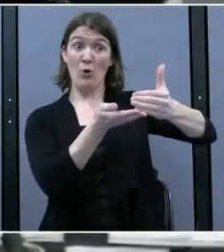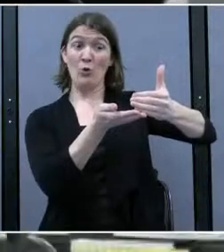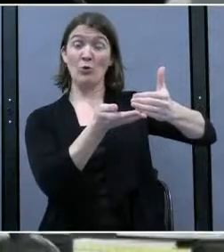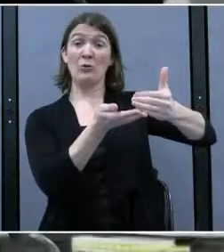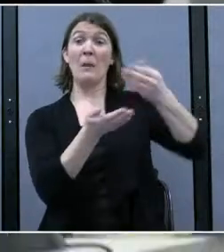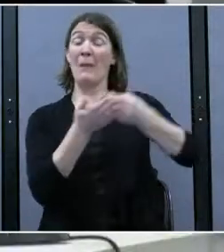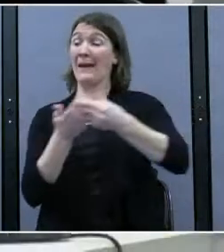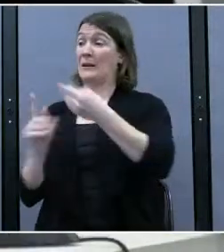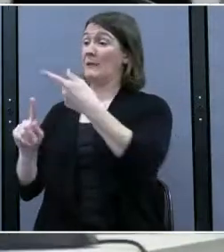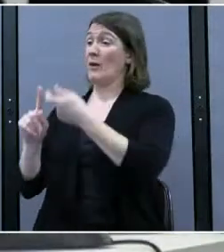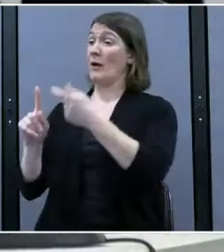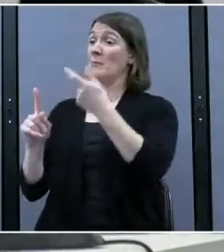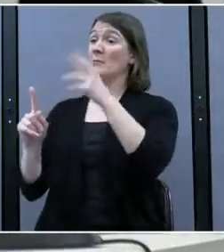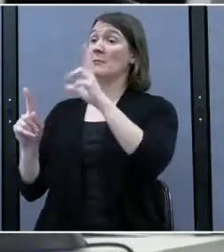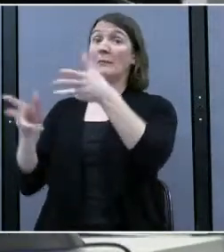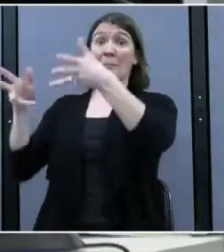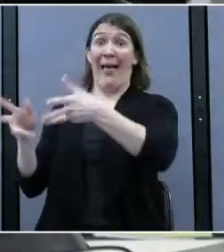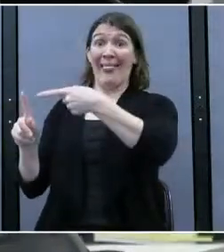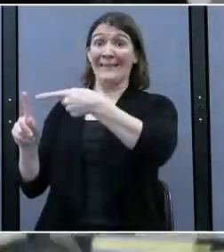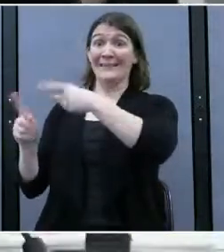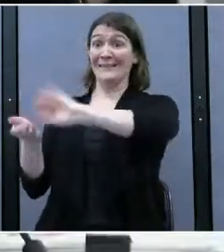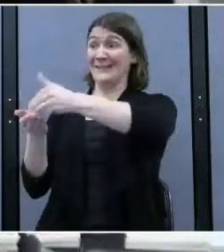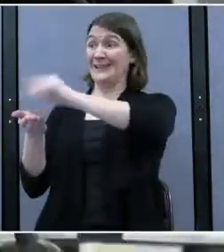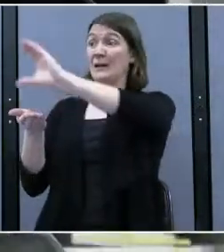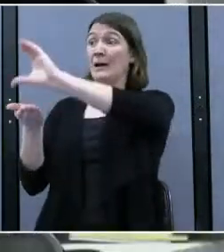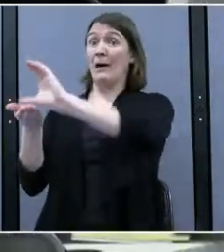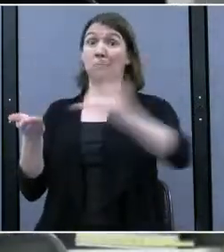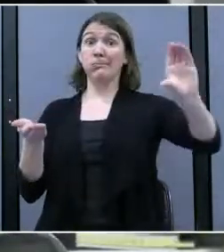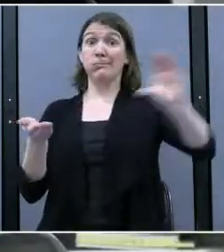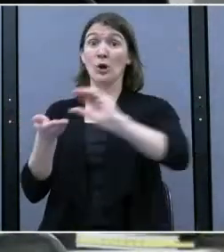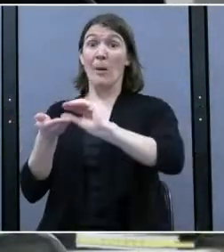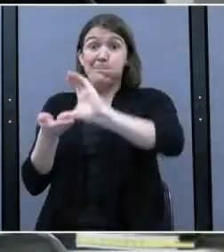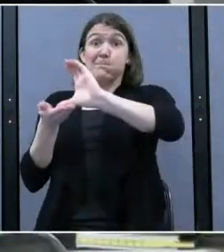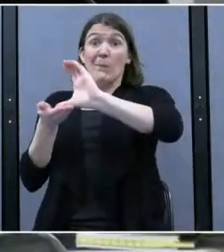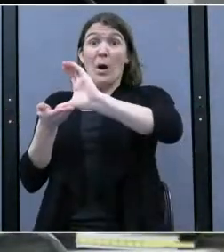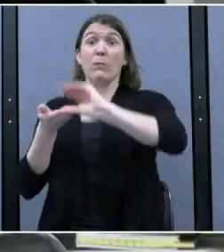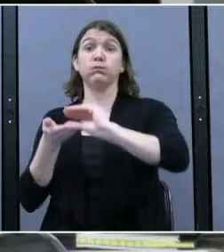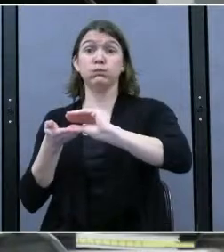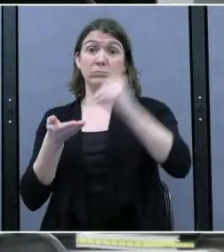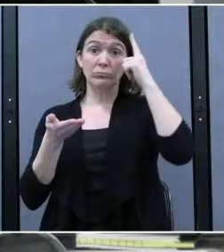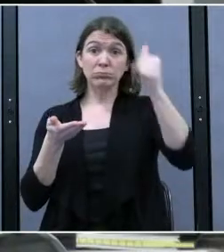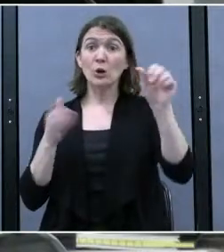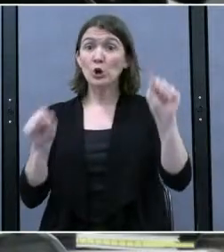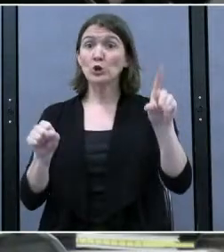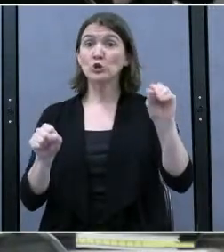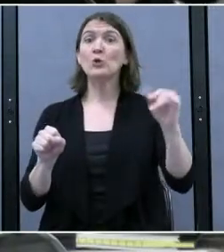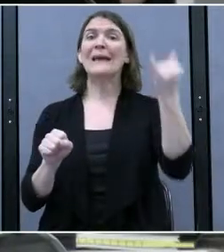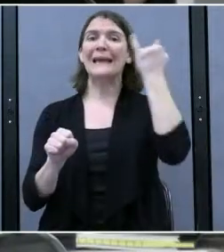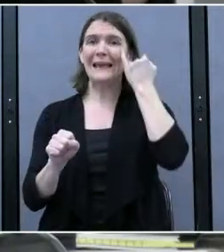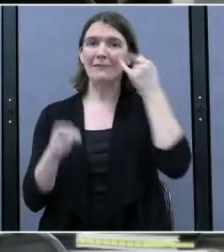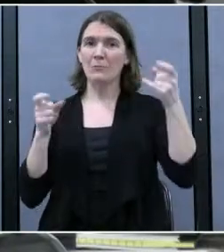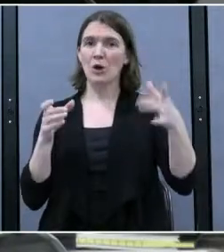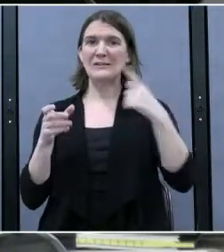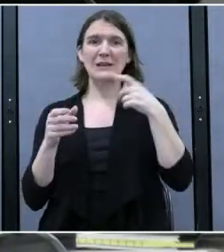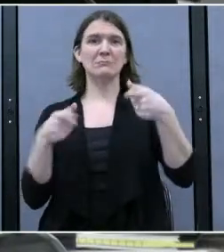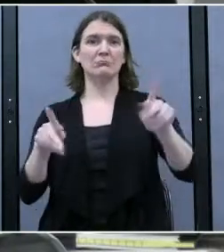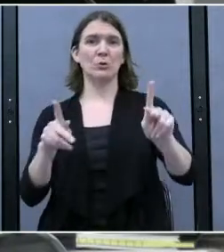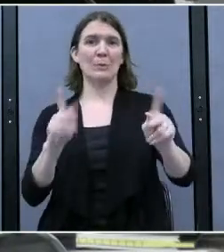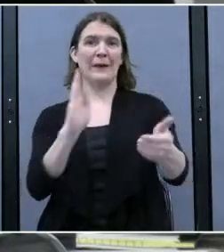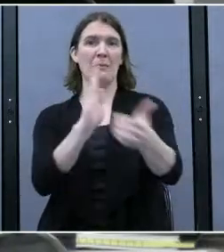appropriation from the fund balance could be increased or decreased. And